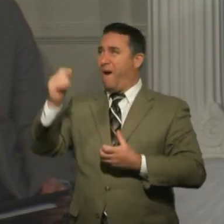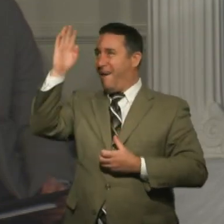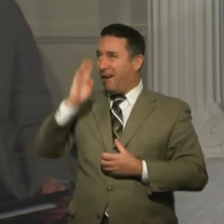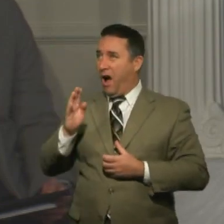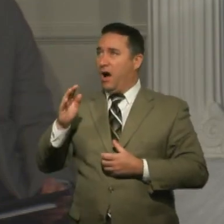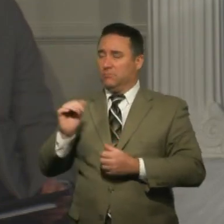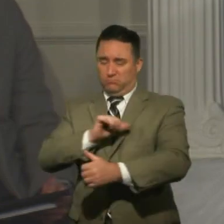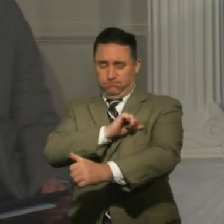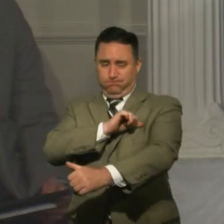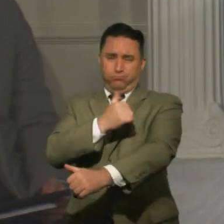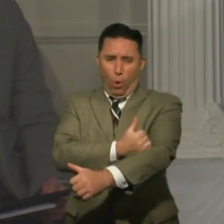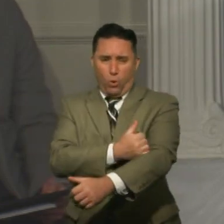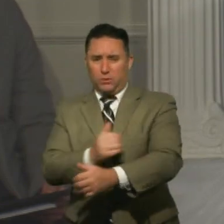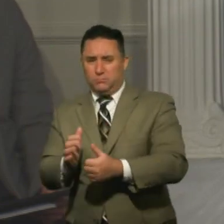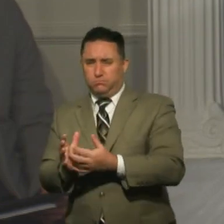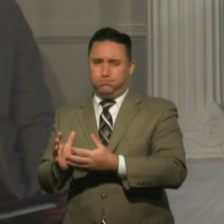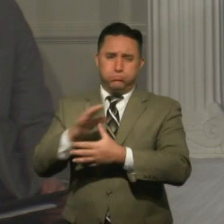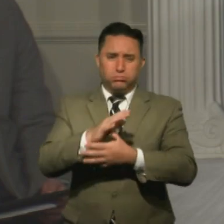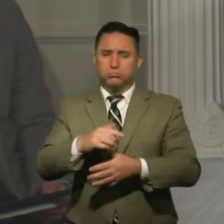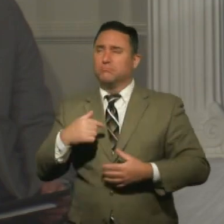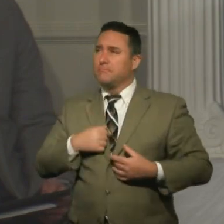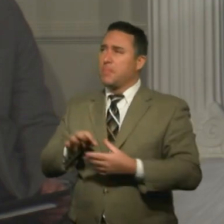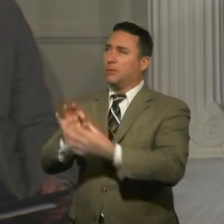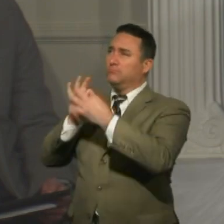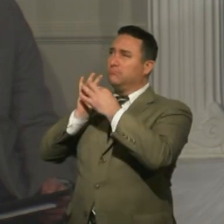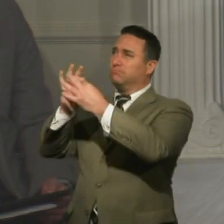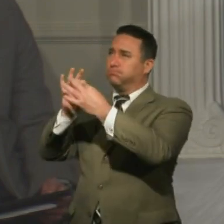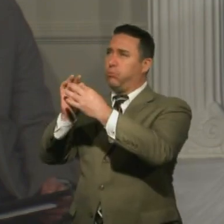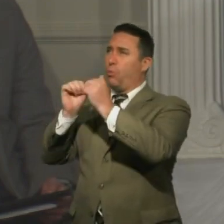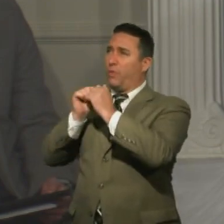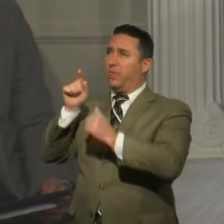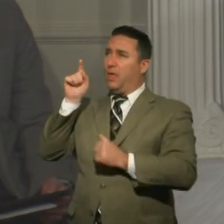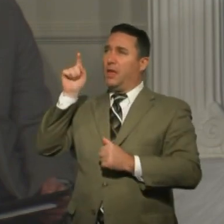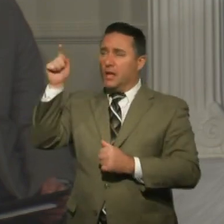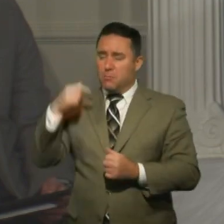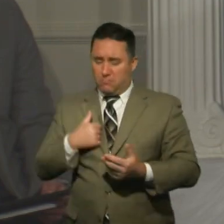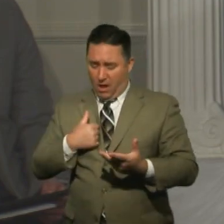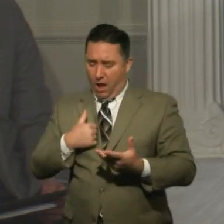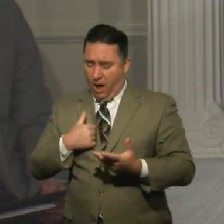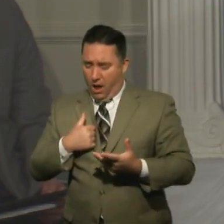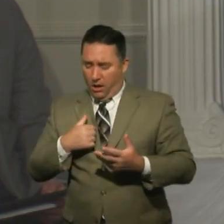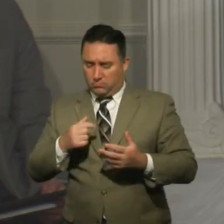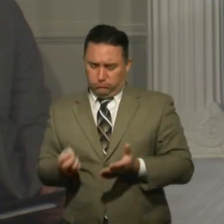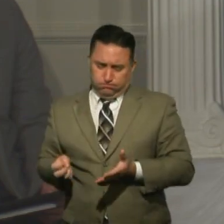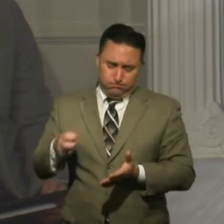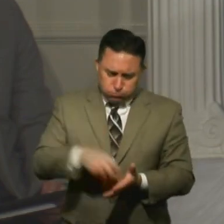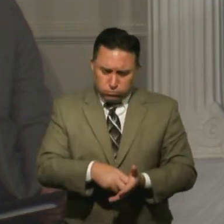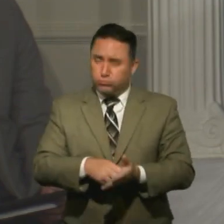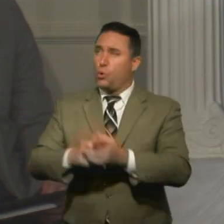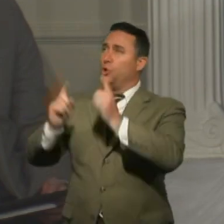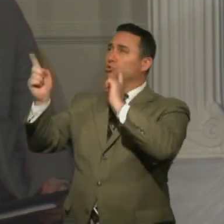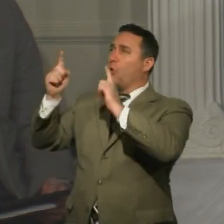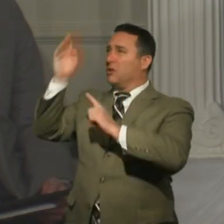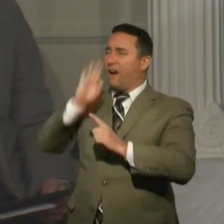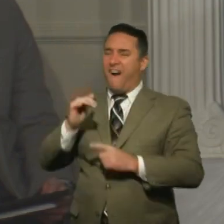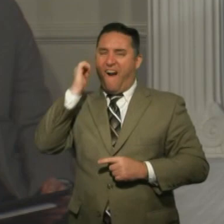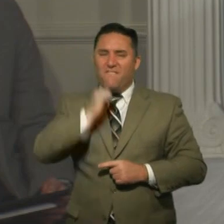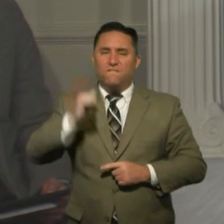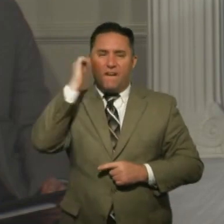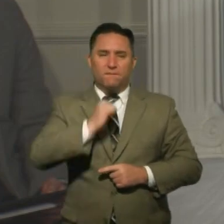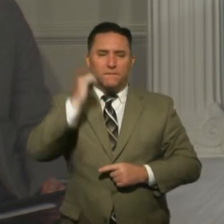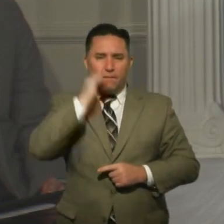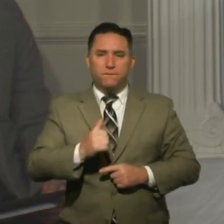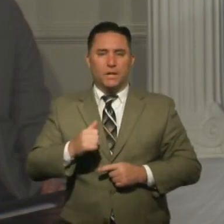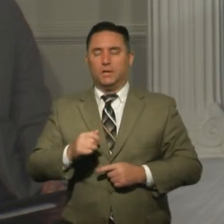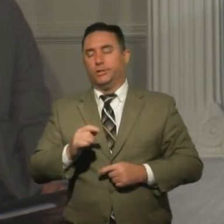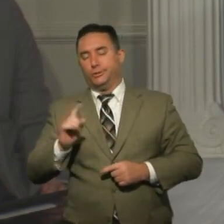be the priority. We're going to reestablish that I have a personal relationship with Him. I'm going to be able to get on my knees and talk to God every single day. I'm